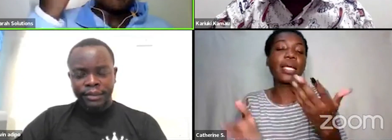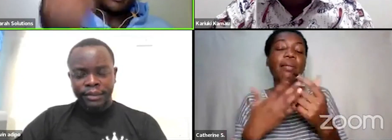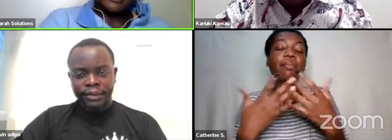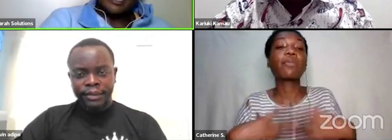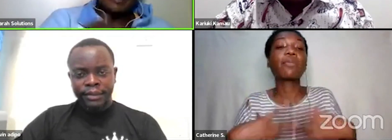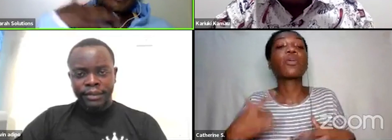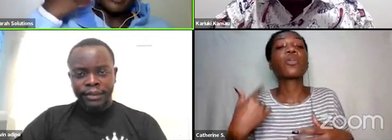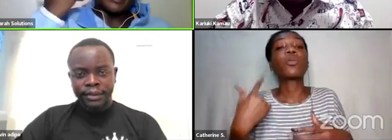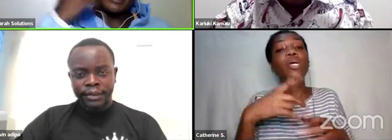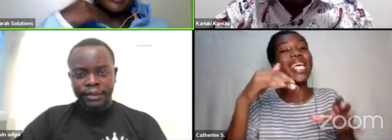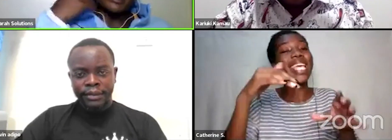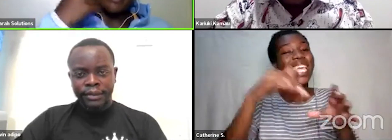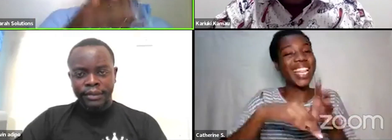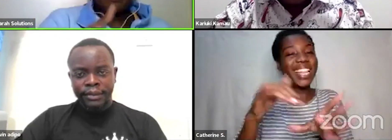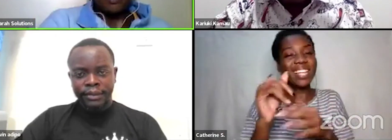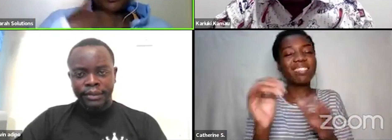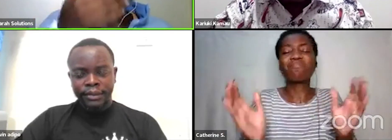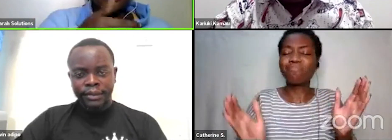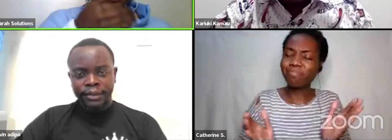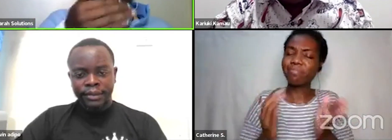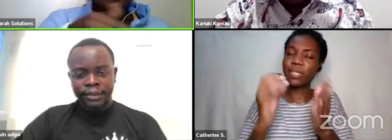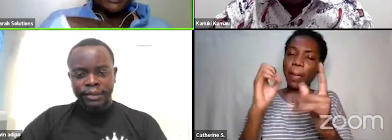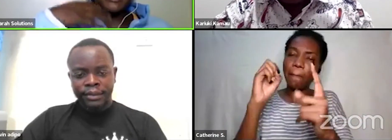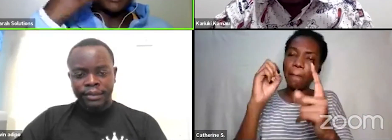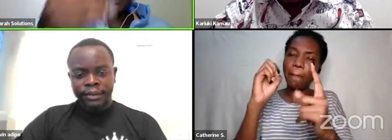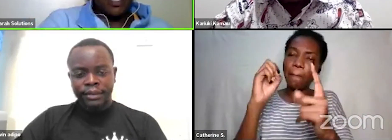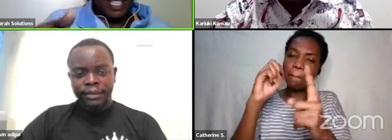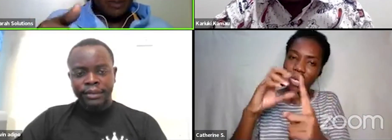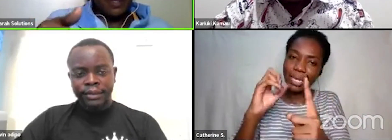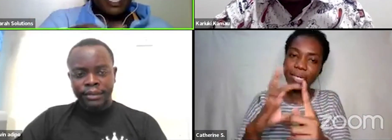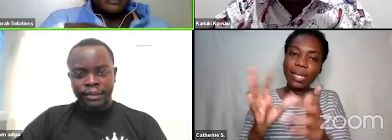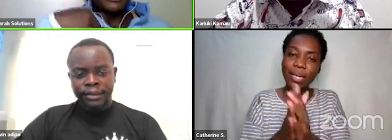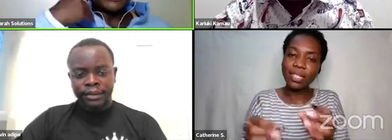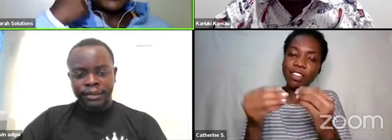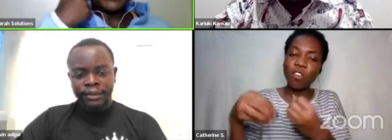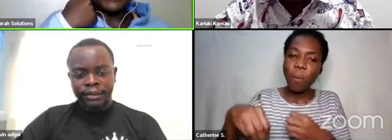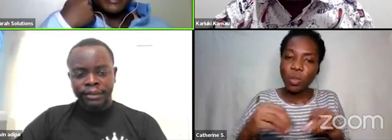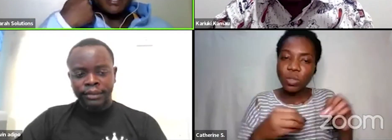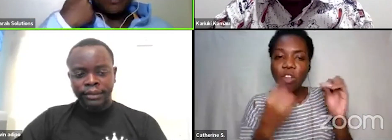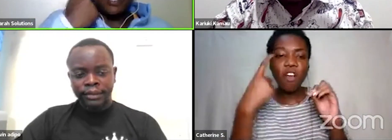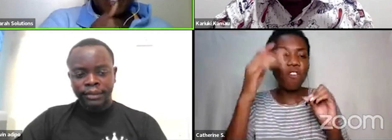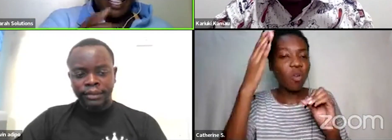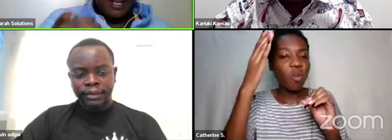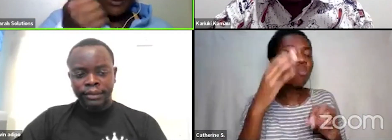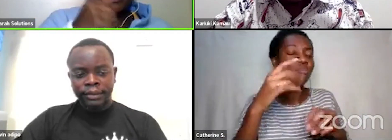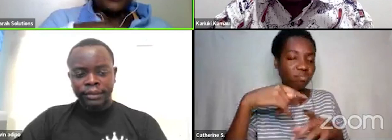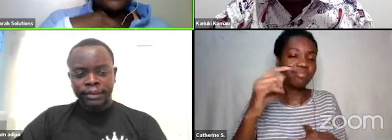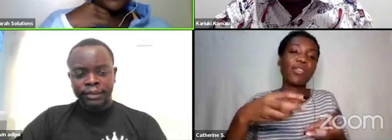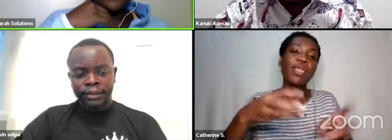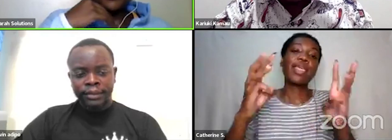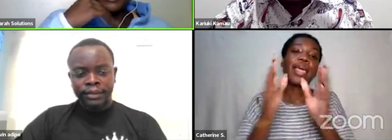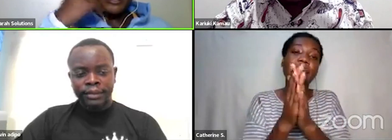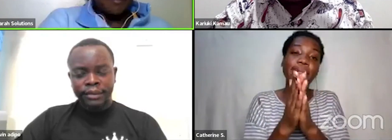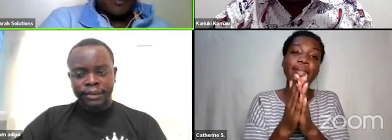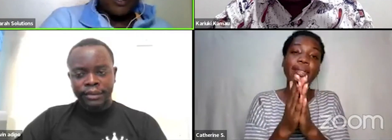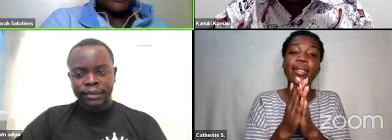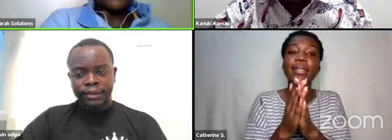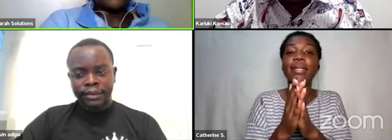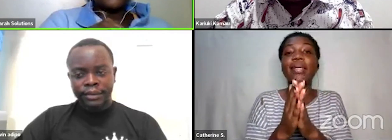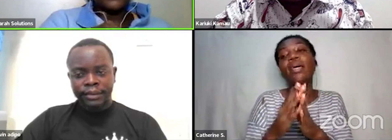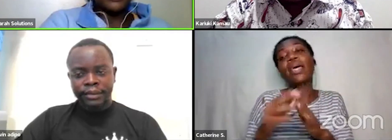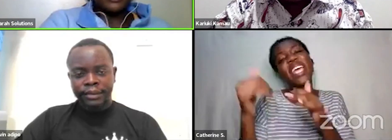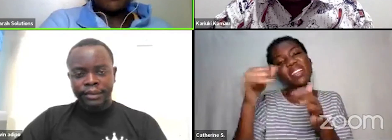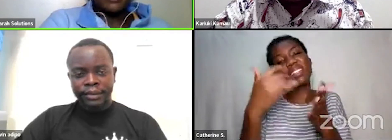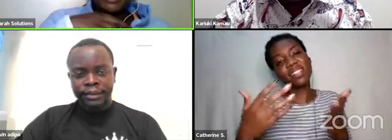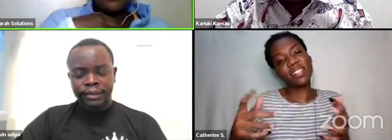encourage them, mentor them, and just give them an opportunity to know that they are on the right path, and that whatever they are going through, other people